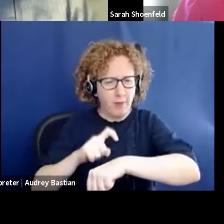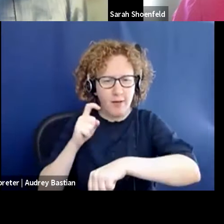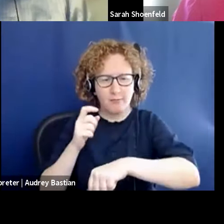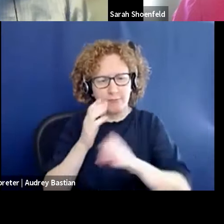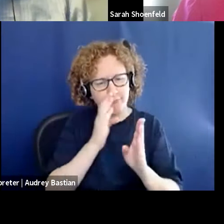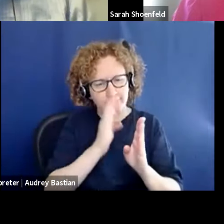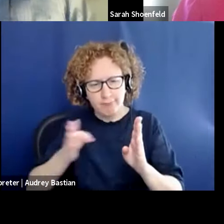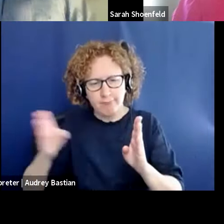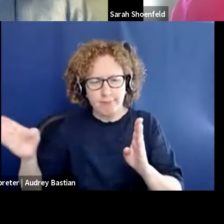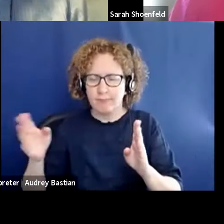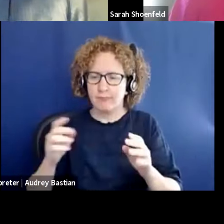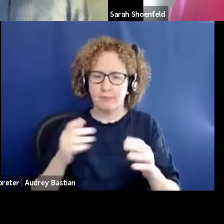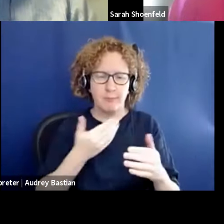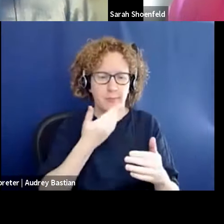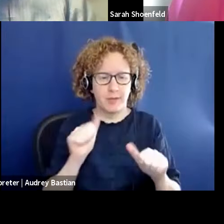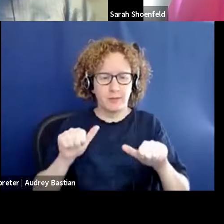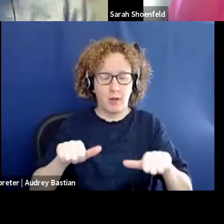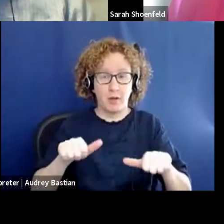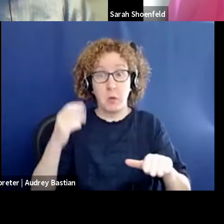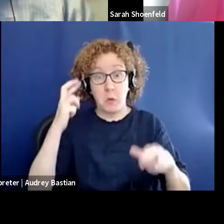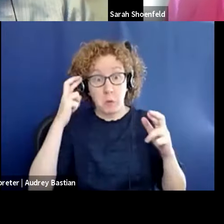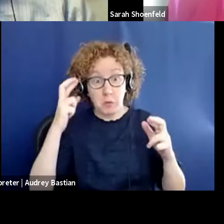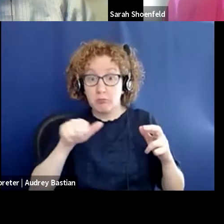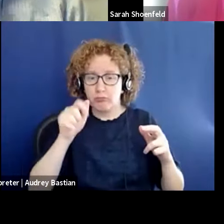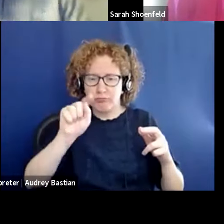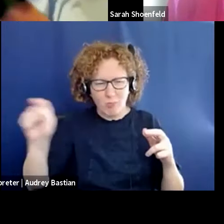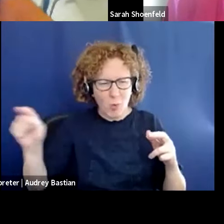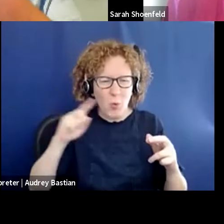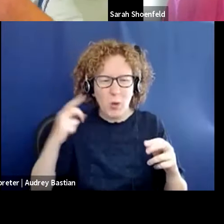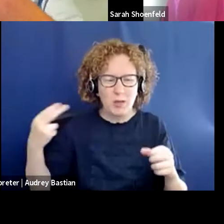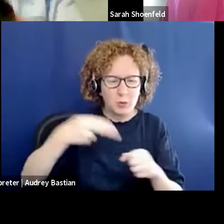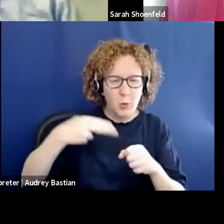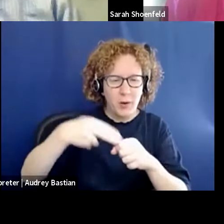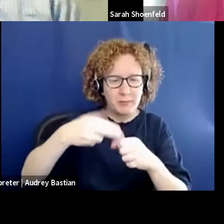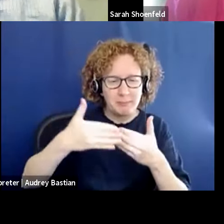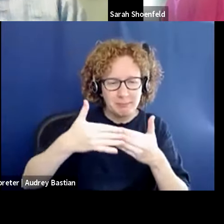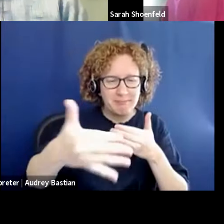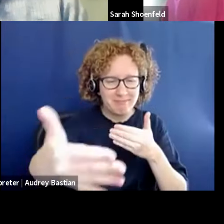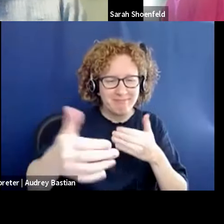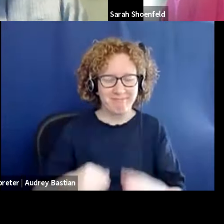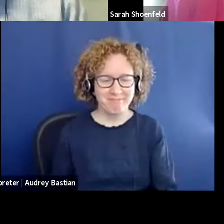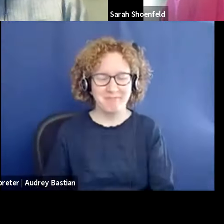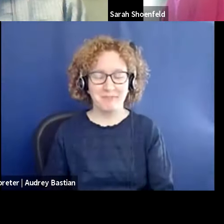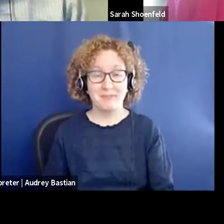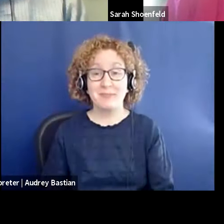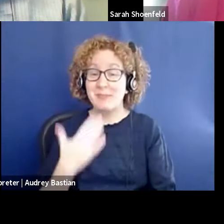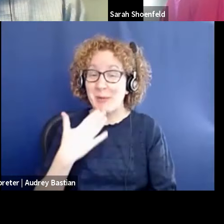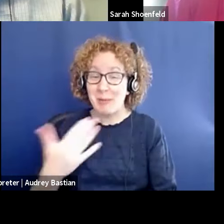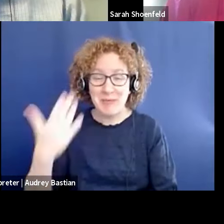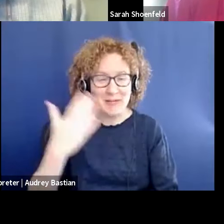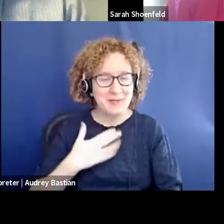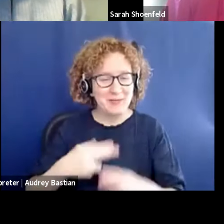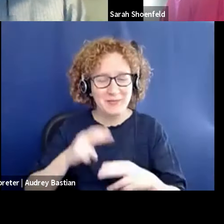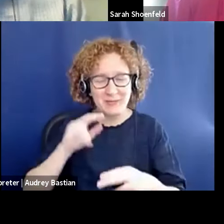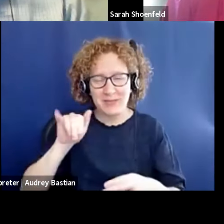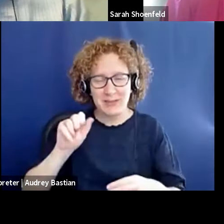as possible. And hopefully we'll continue to be joined by others as we get going. But good morning. My name is Jasper